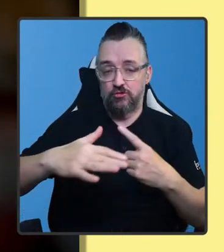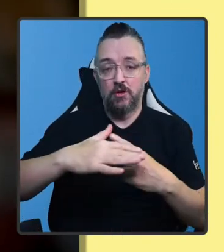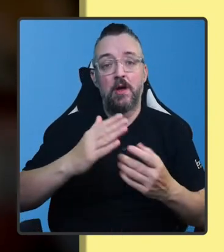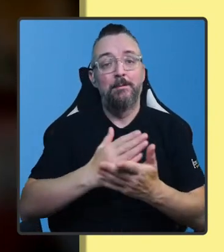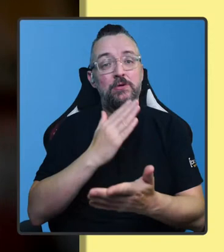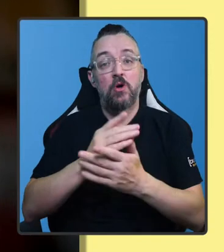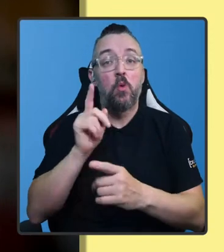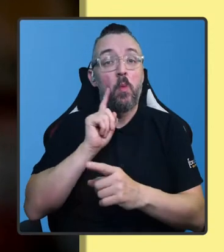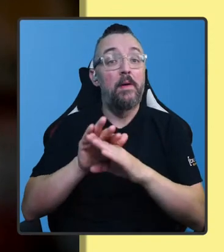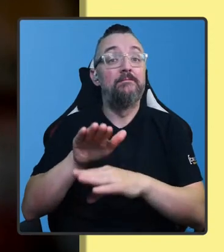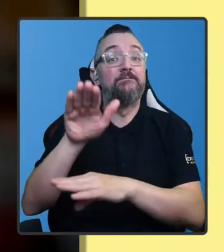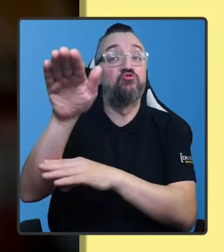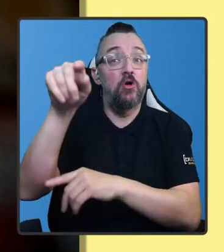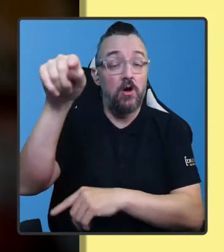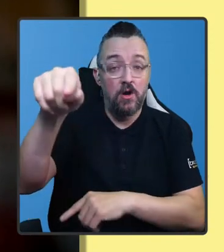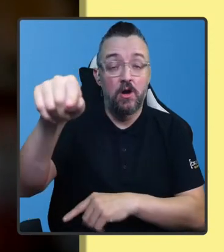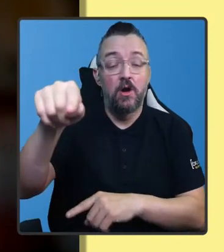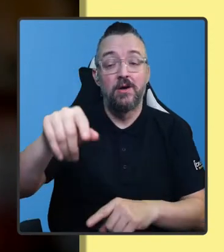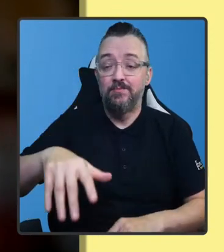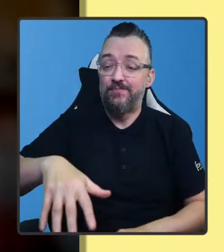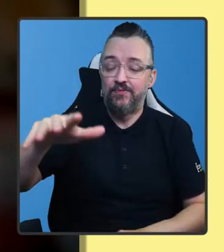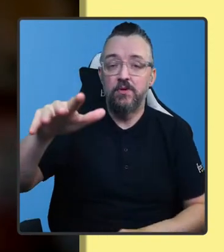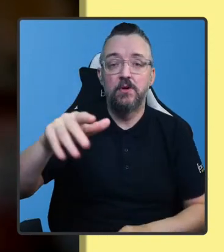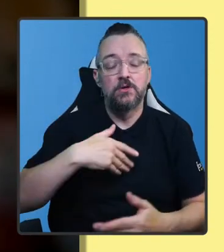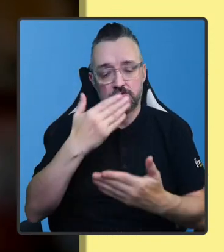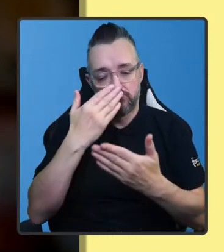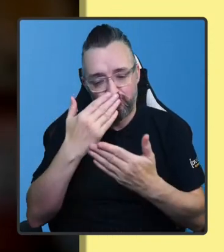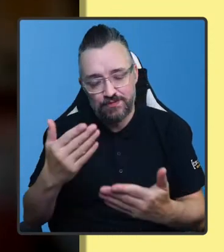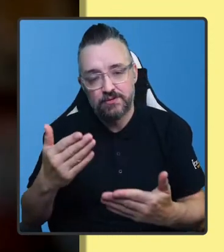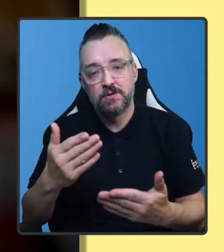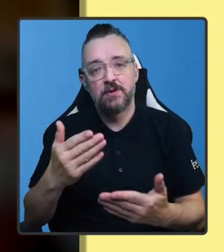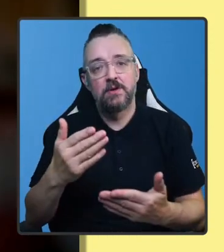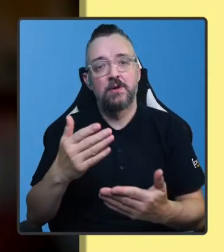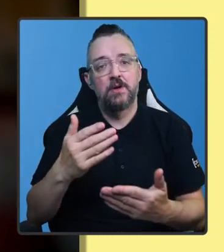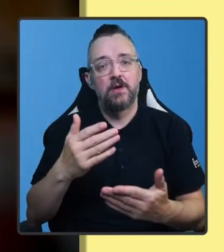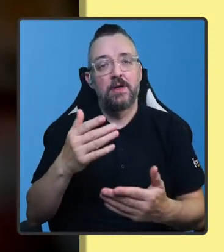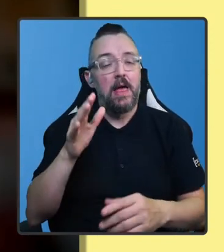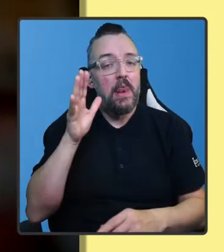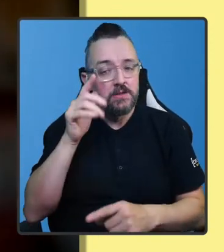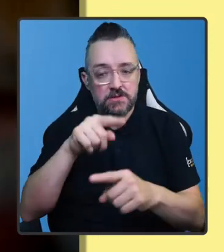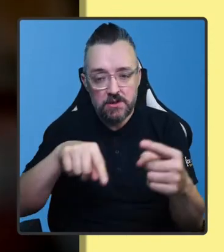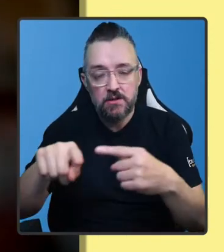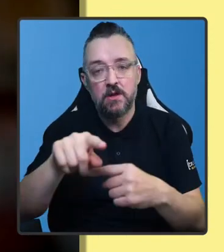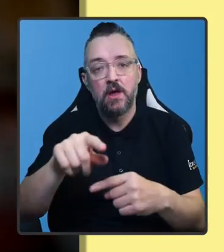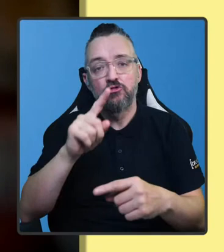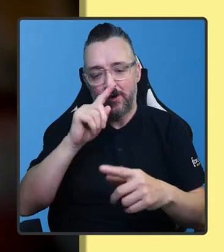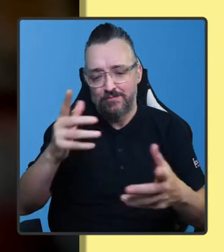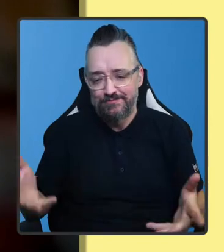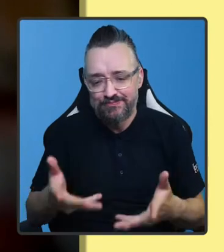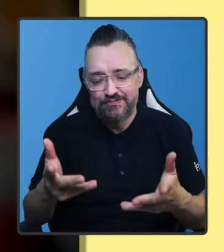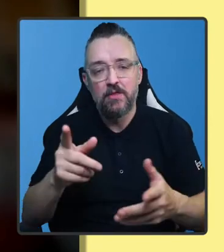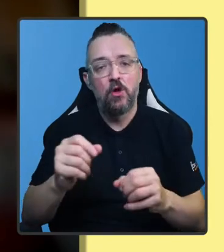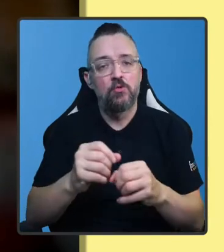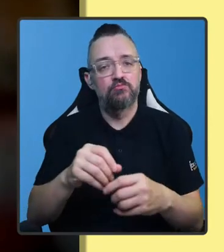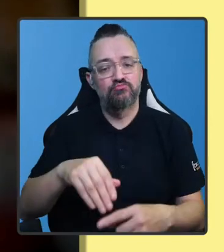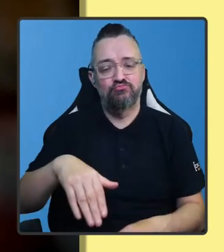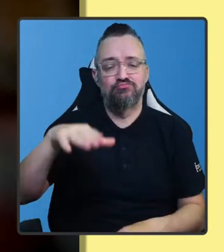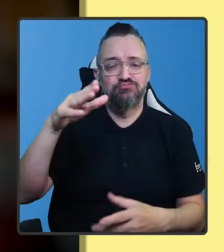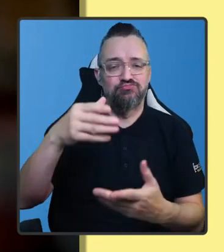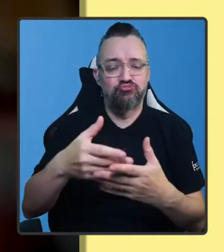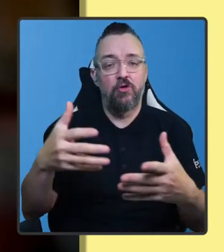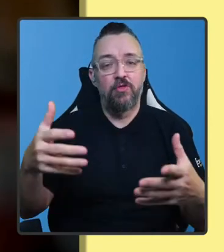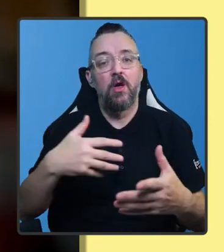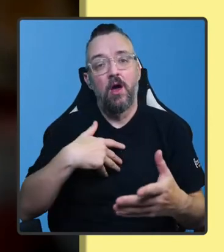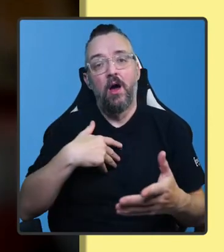are treated with both fairness and dignity, liberating their potential, growth and status. I commend the resolution